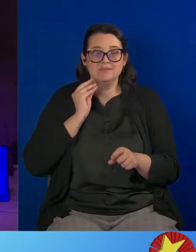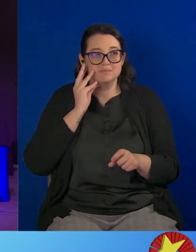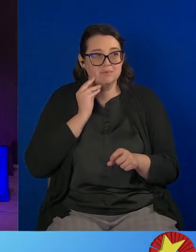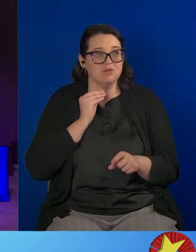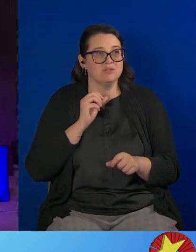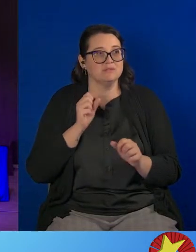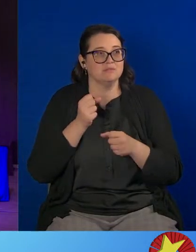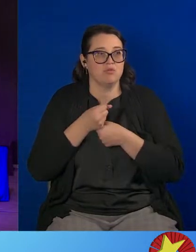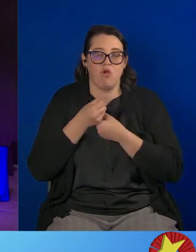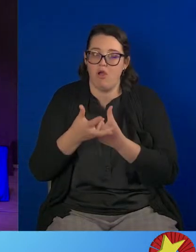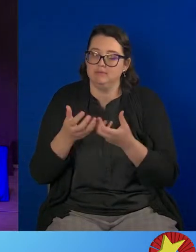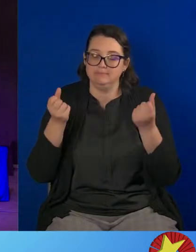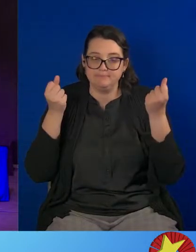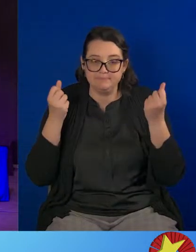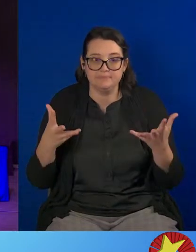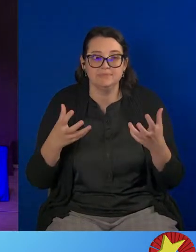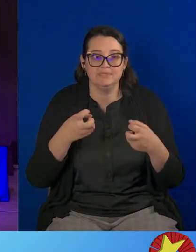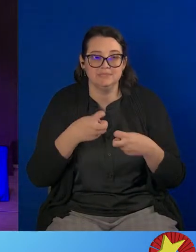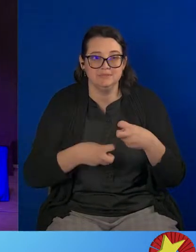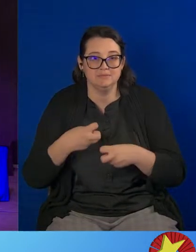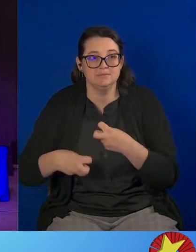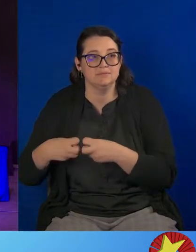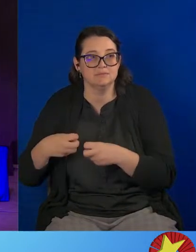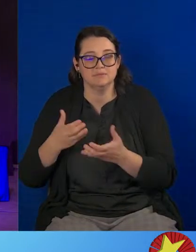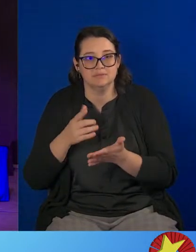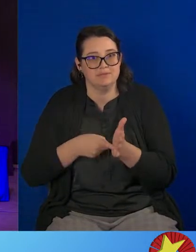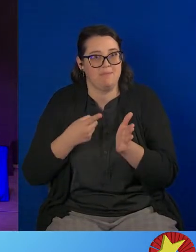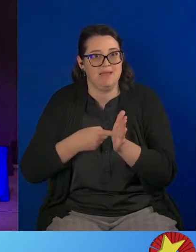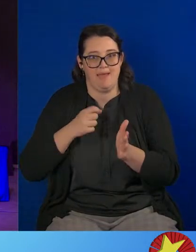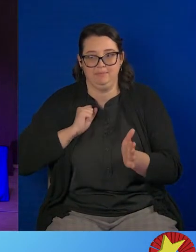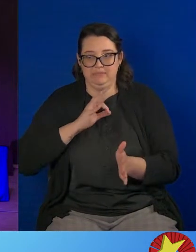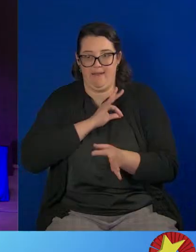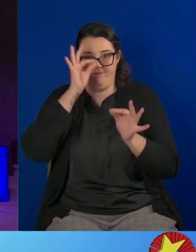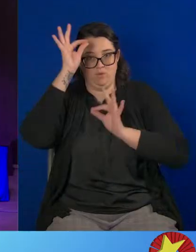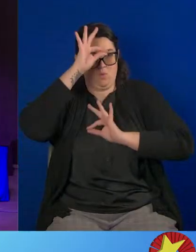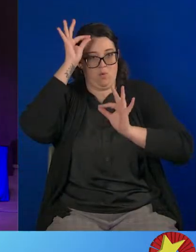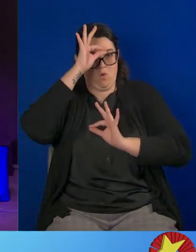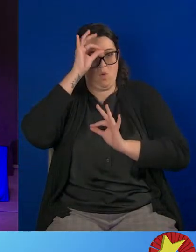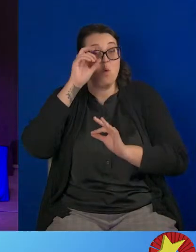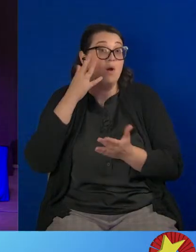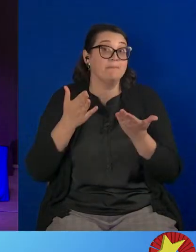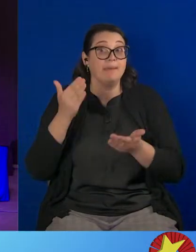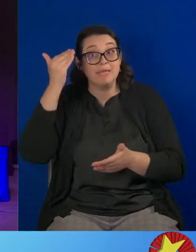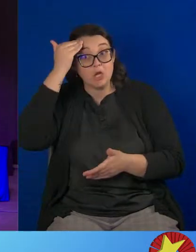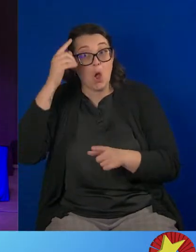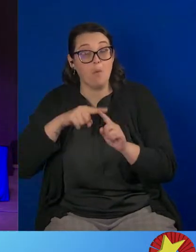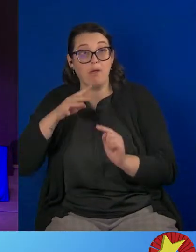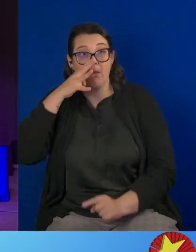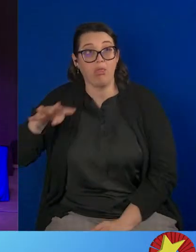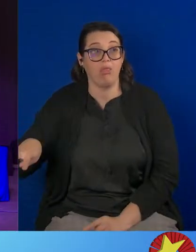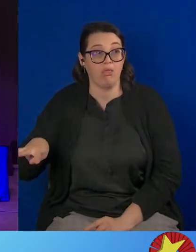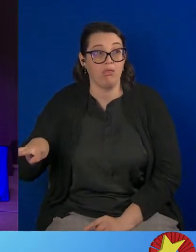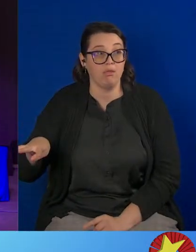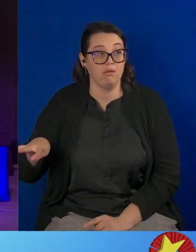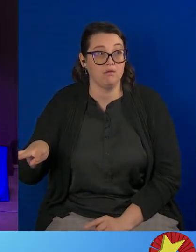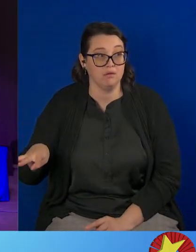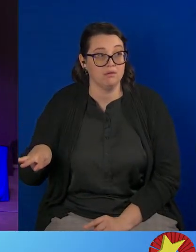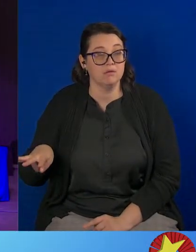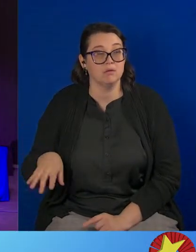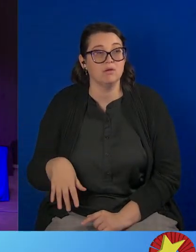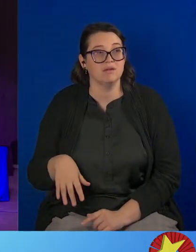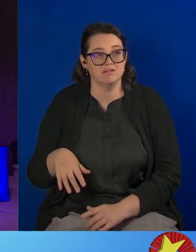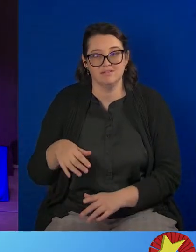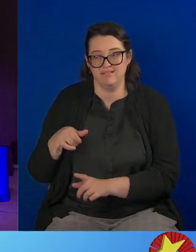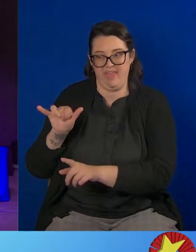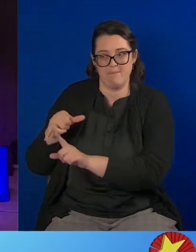immense problems that sometimes staff are unaware of, or sometimes staff are aware of and choose to not necessarily act on.